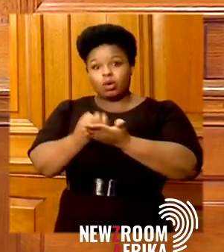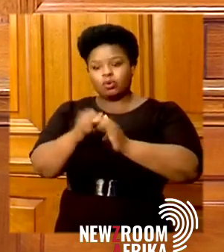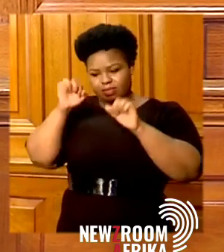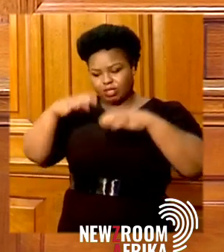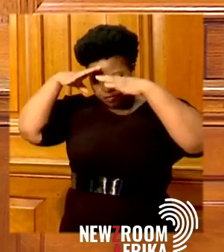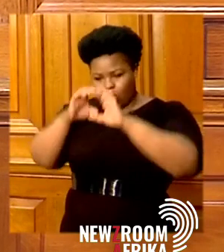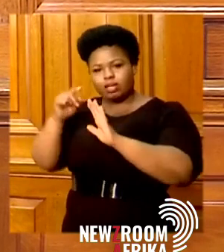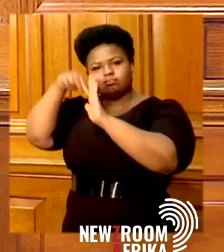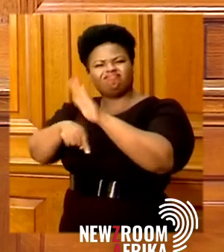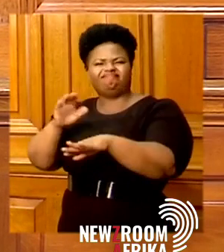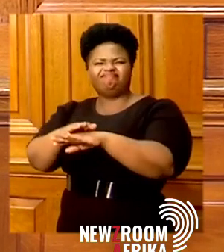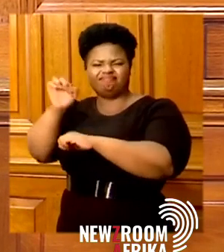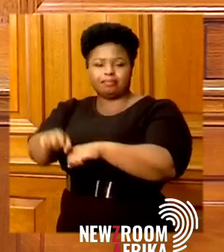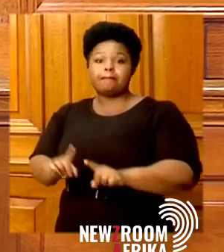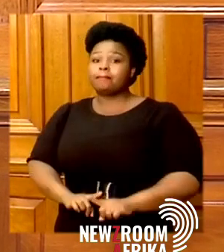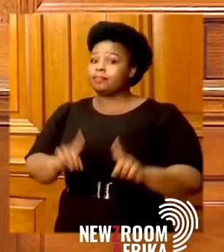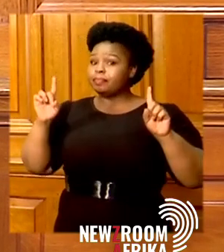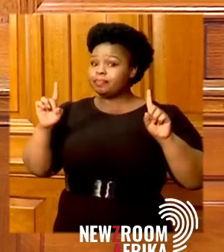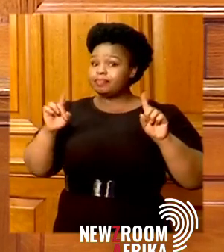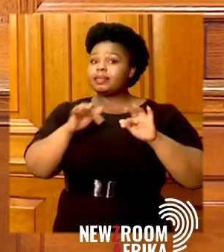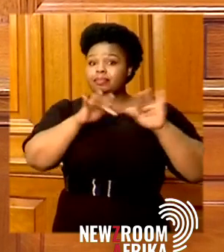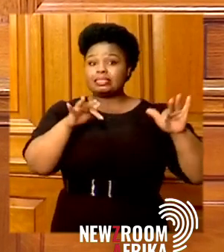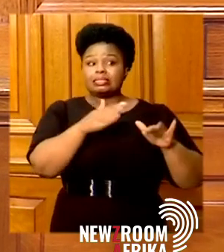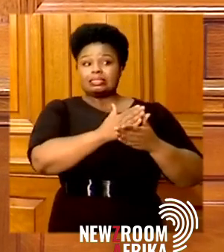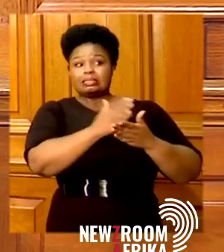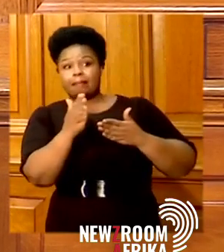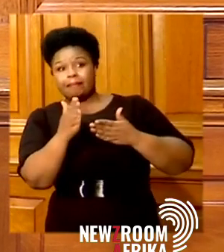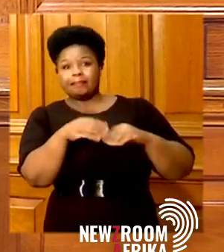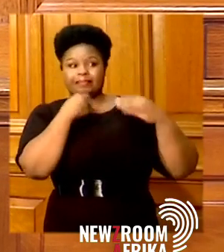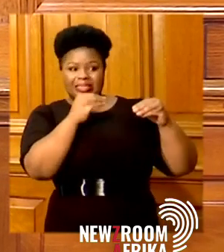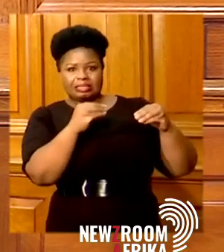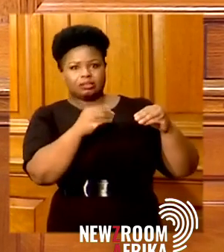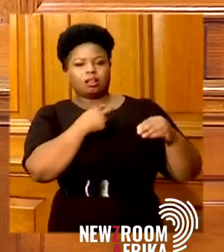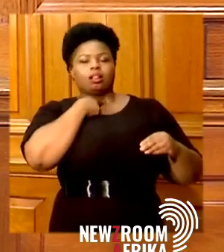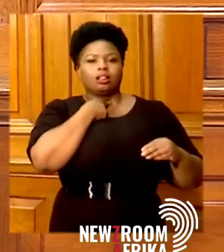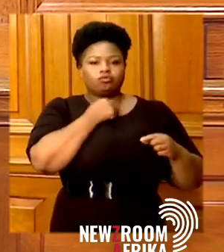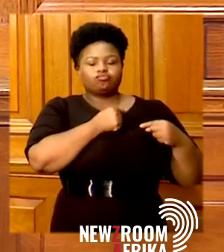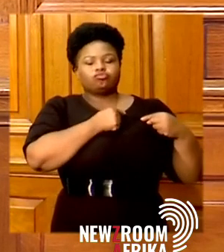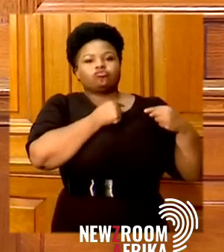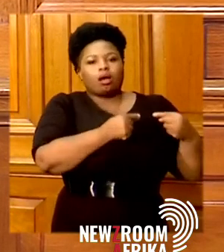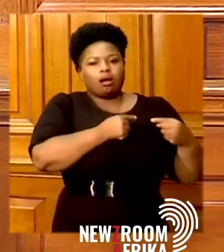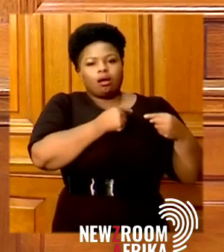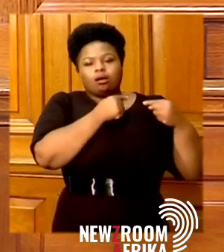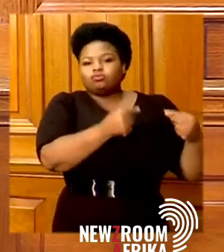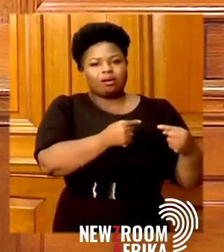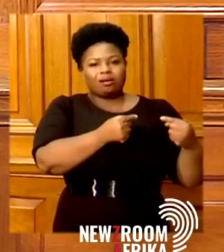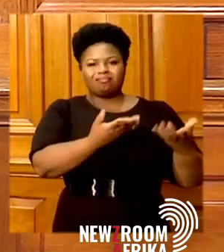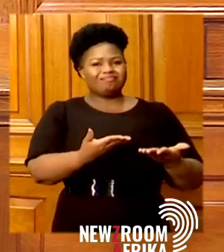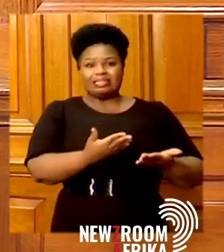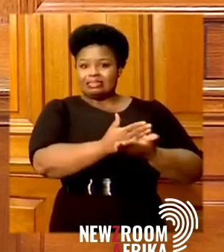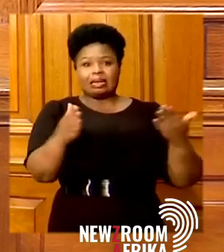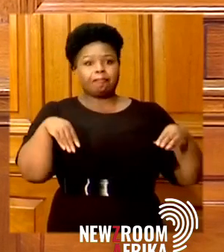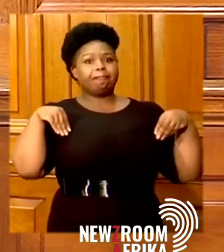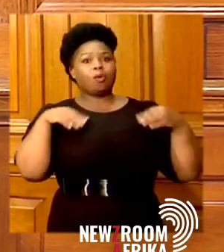urgency, many businesses are still struggling. Many people still do not have their jobs